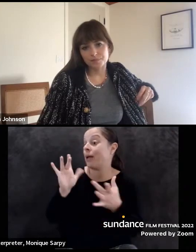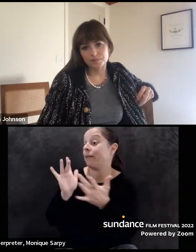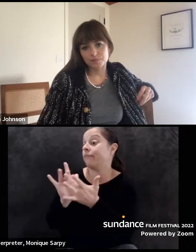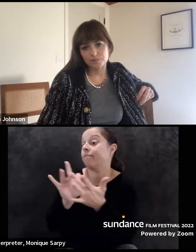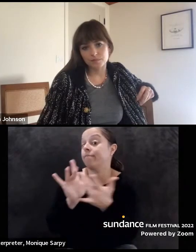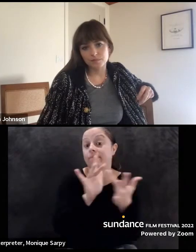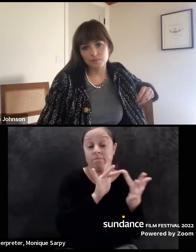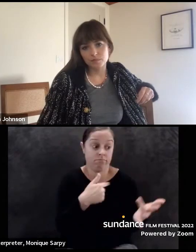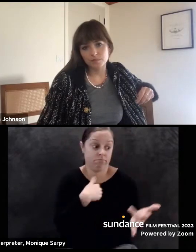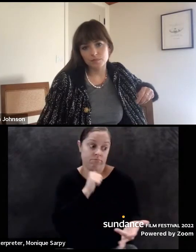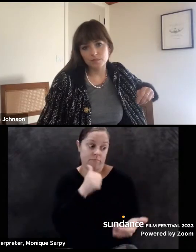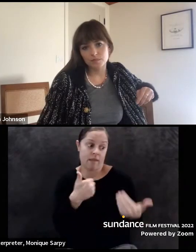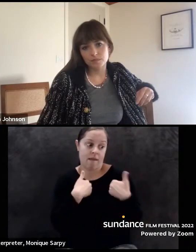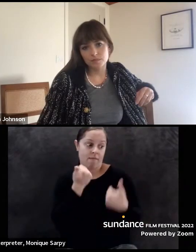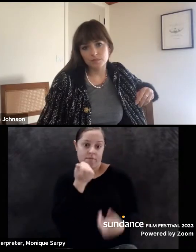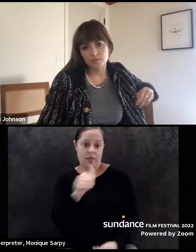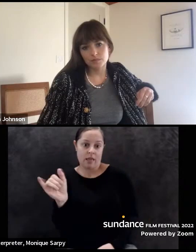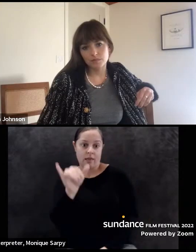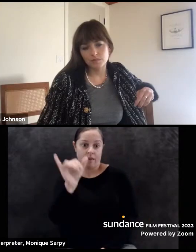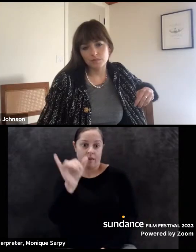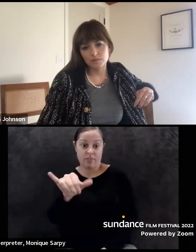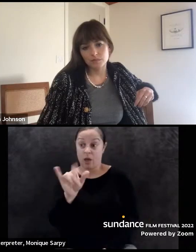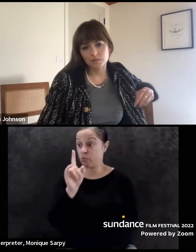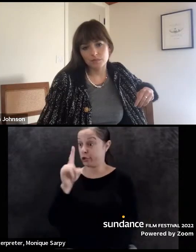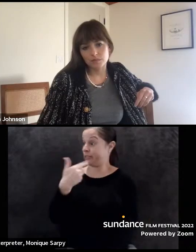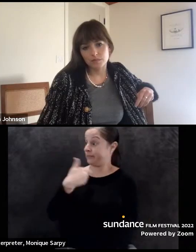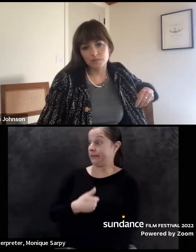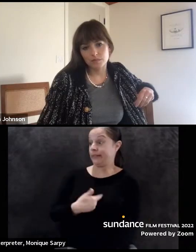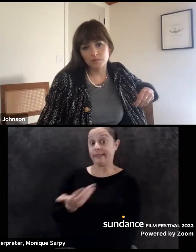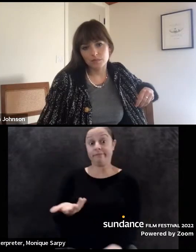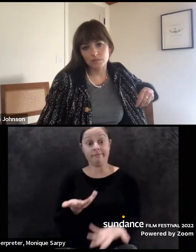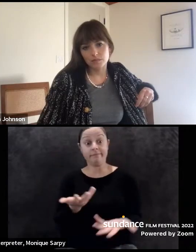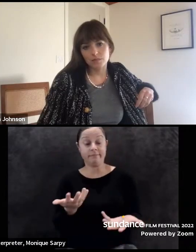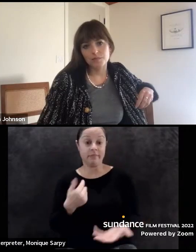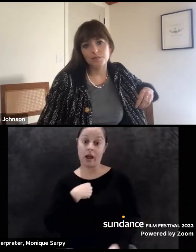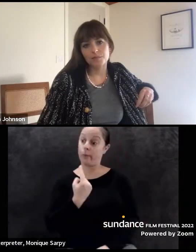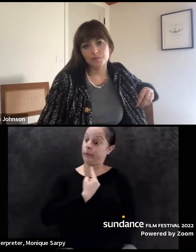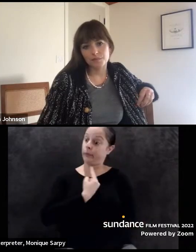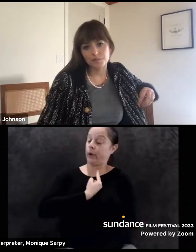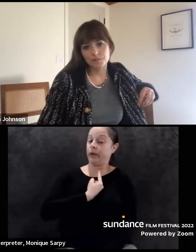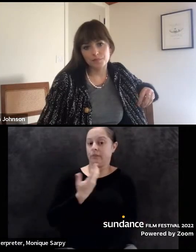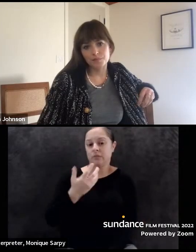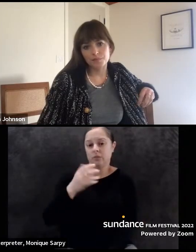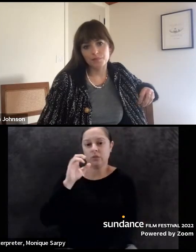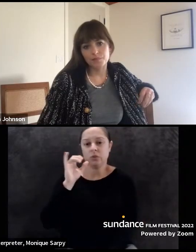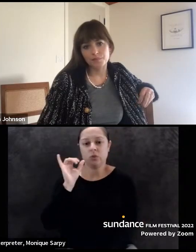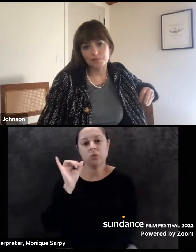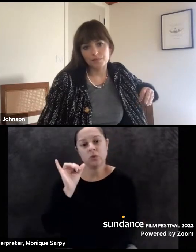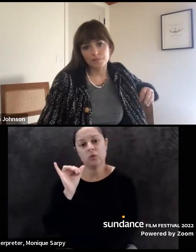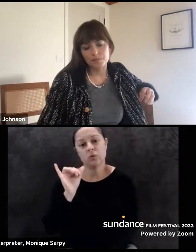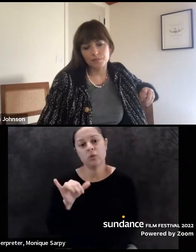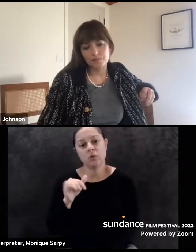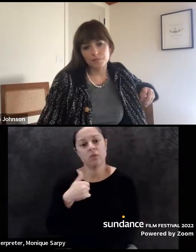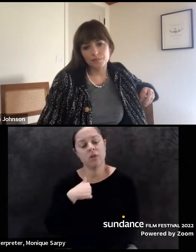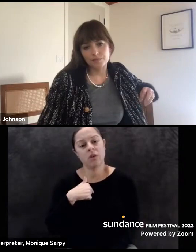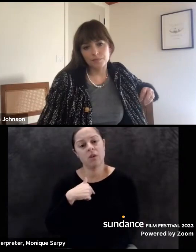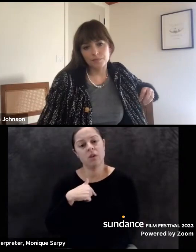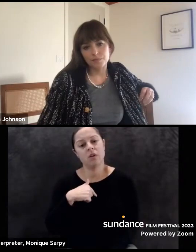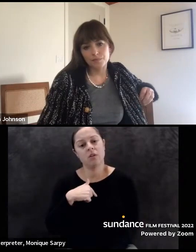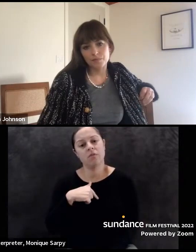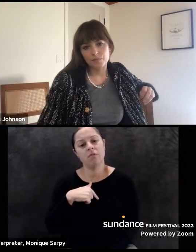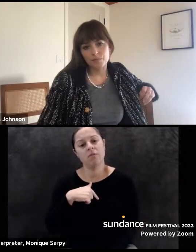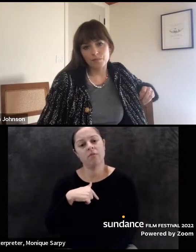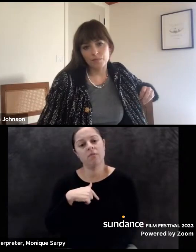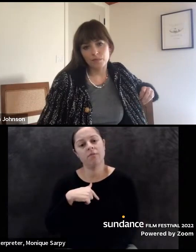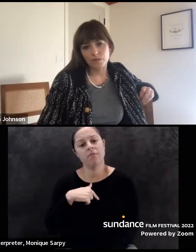any like that. You know what I mean? It was just me. I was the one, so I found a lot